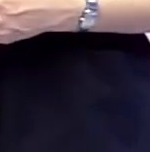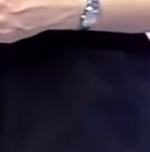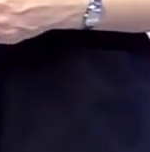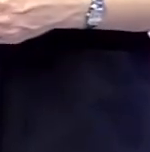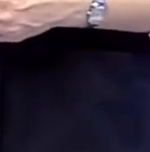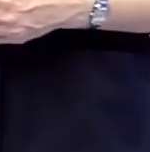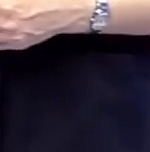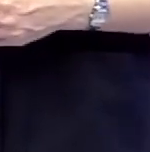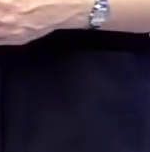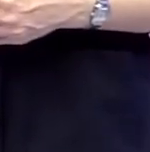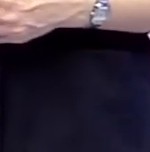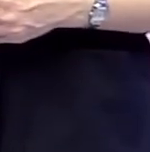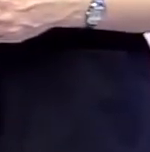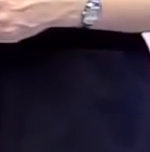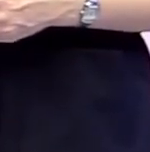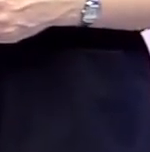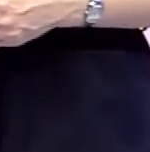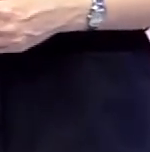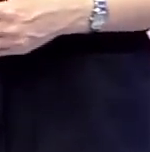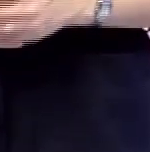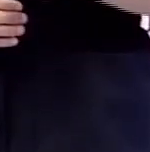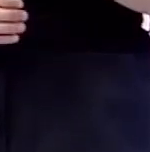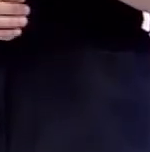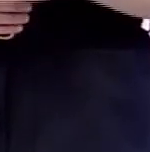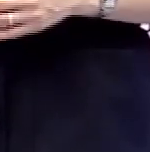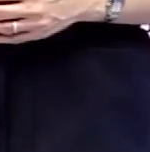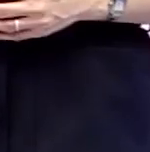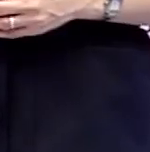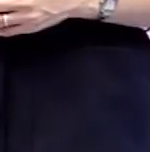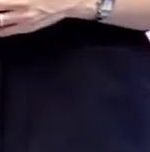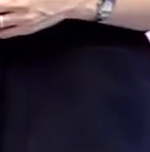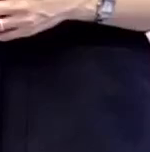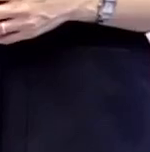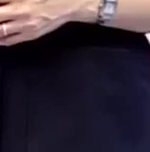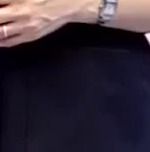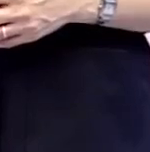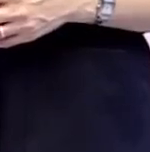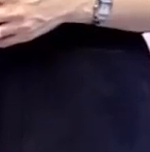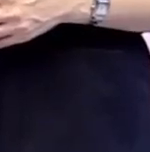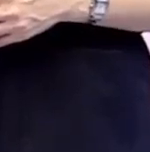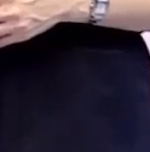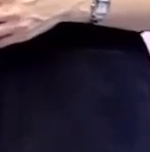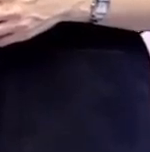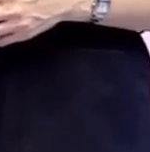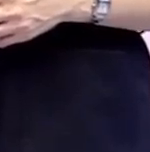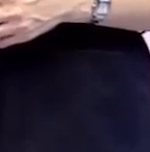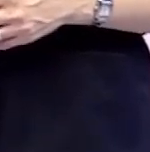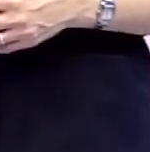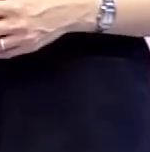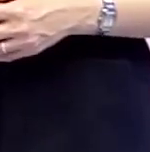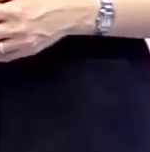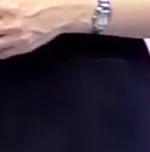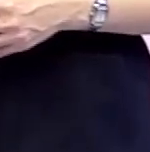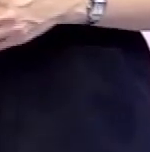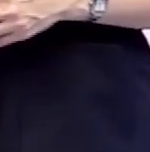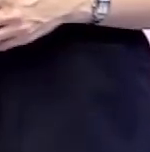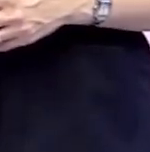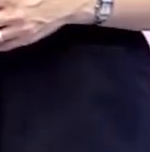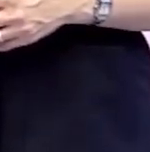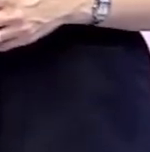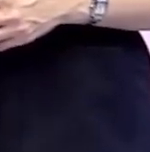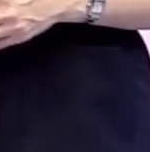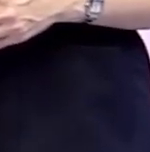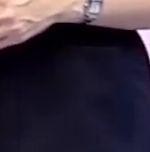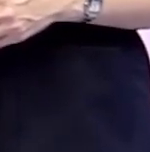Mga kapuso, sama-sama tayong maging saksi. Mag-subscribe sa GMA Integrated News sa YouTube at para sa mga kapuso abroad,